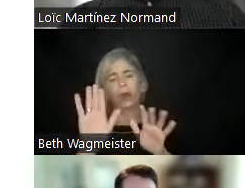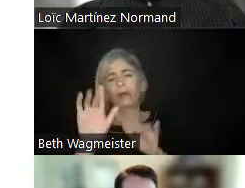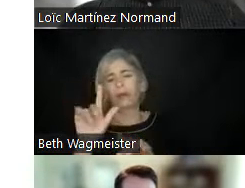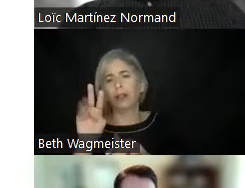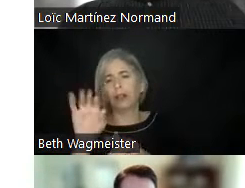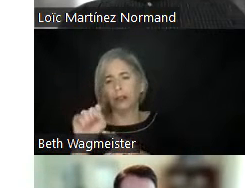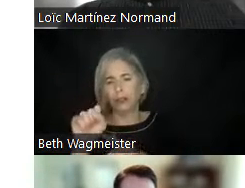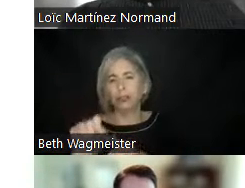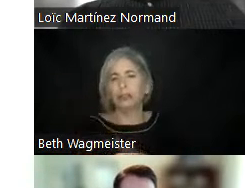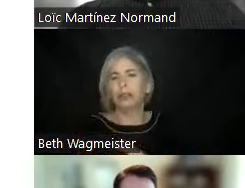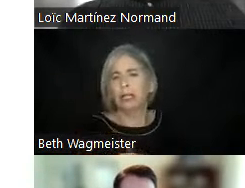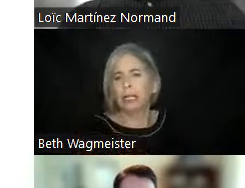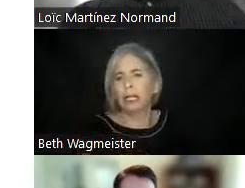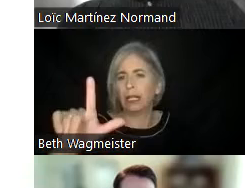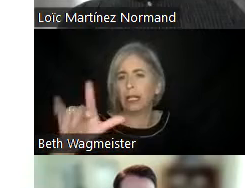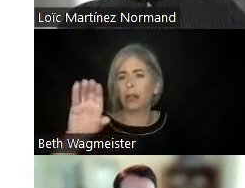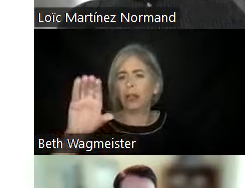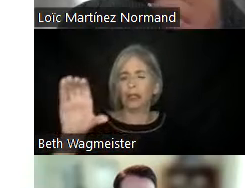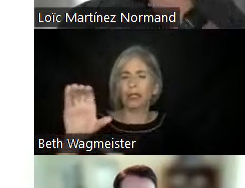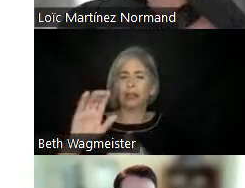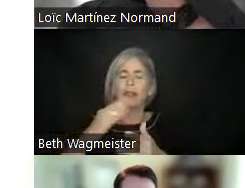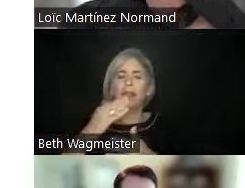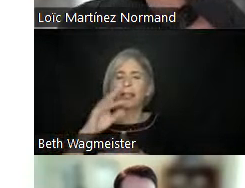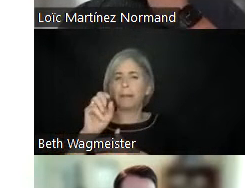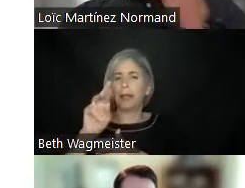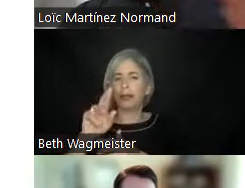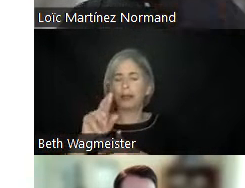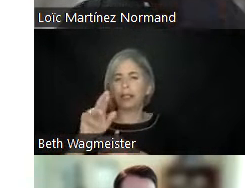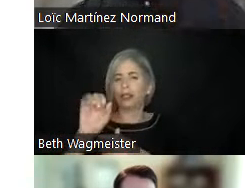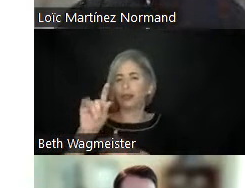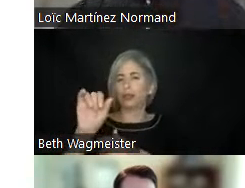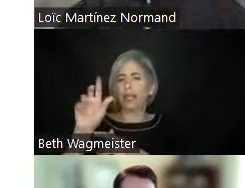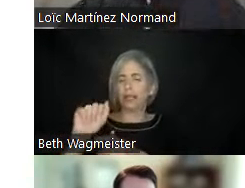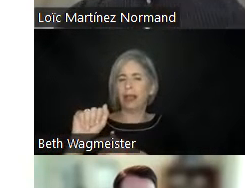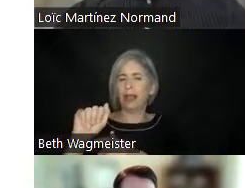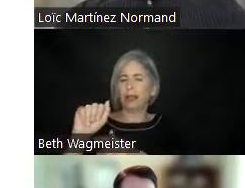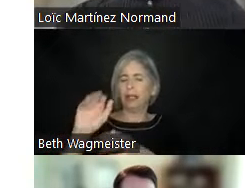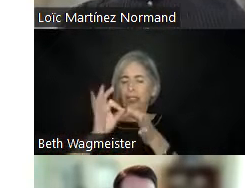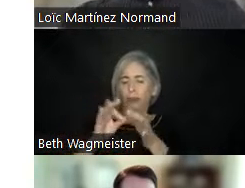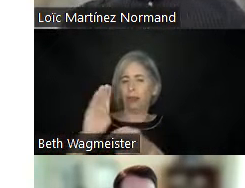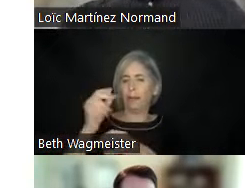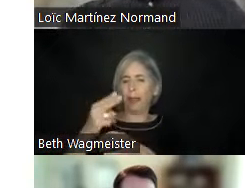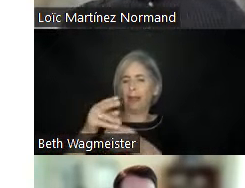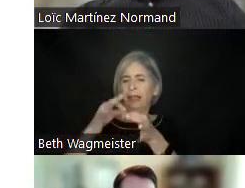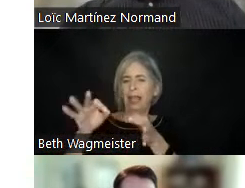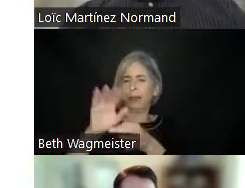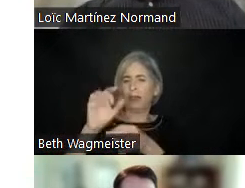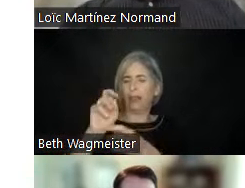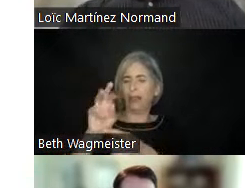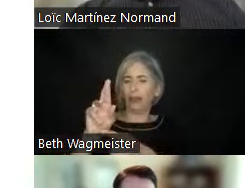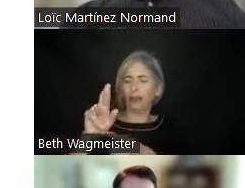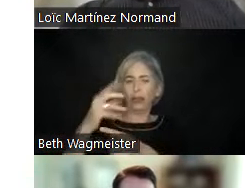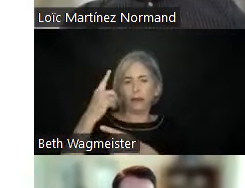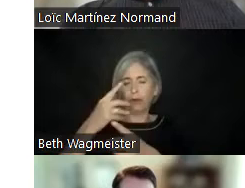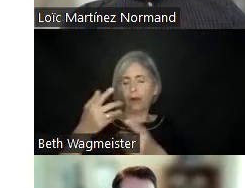informative presentation. I also want to thank our moderator, Susanna, sign language interpreter, Beth, and captioner, Heather, for